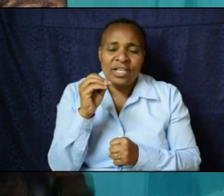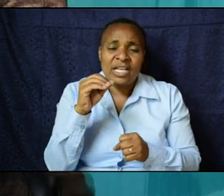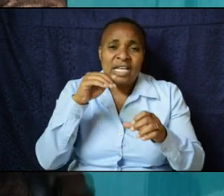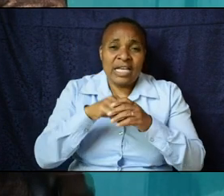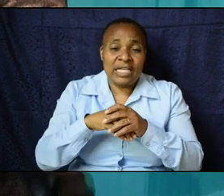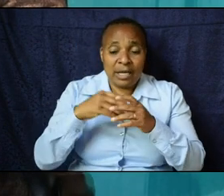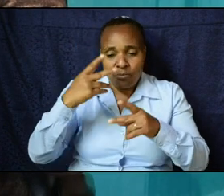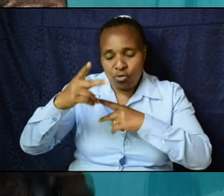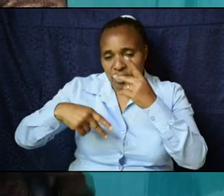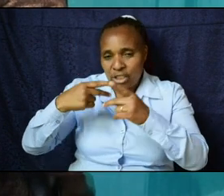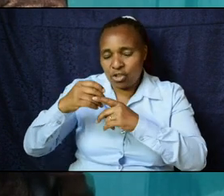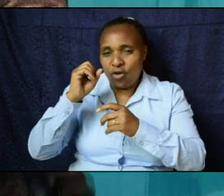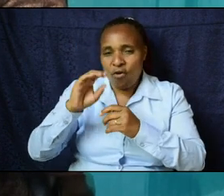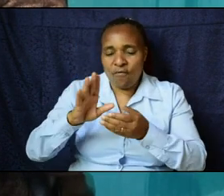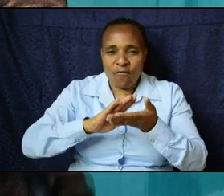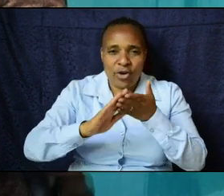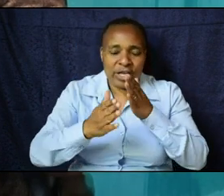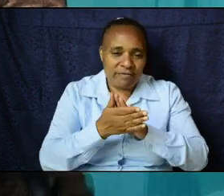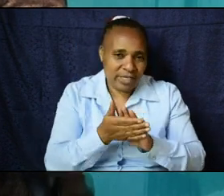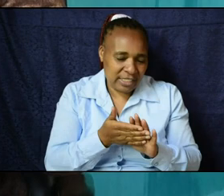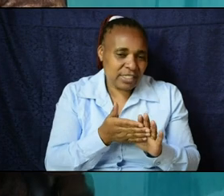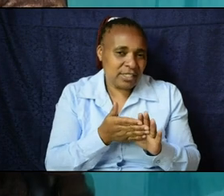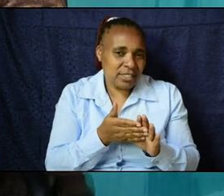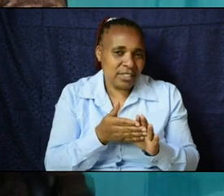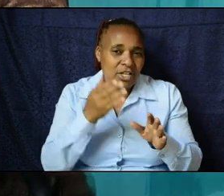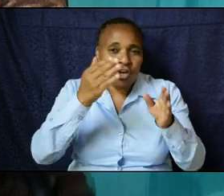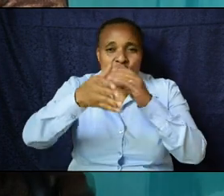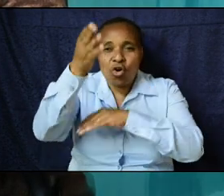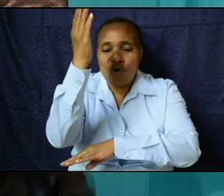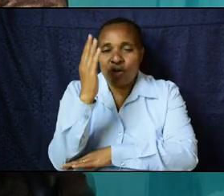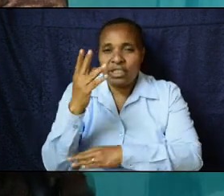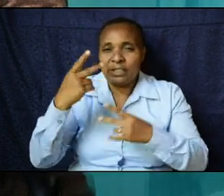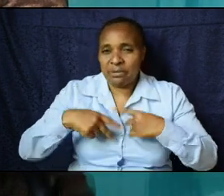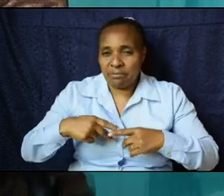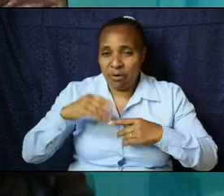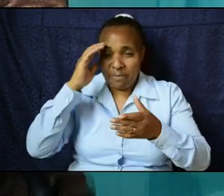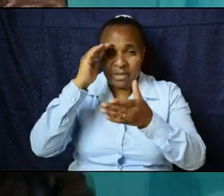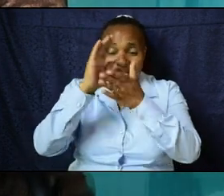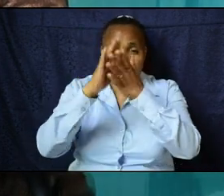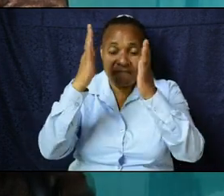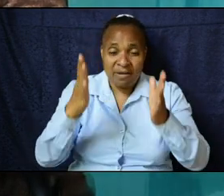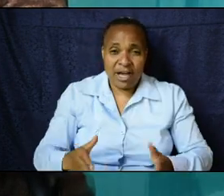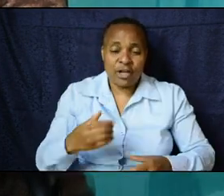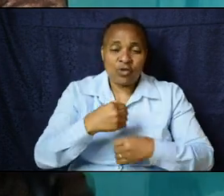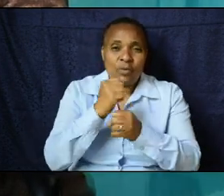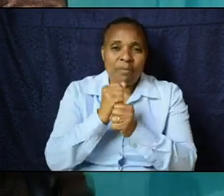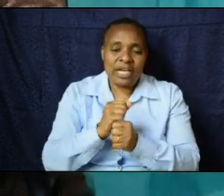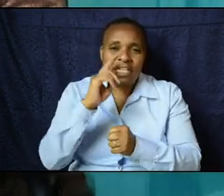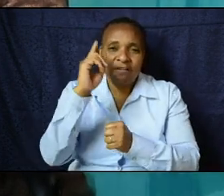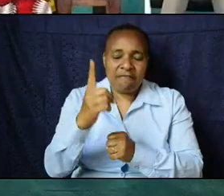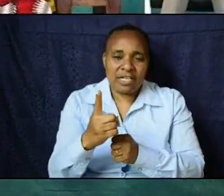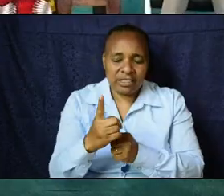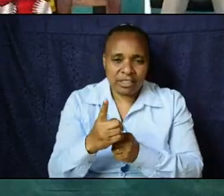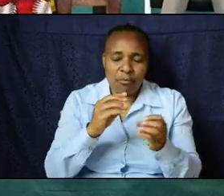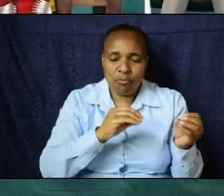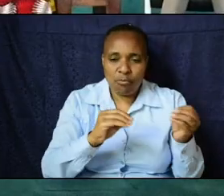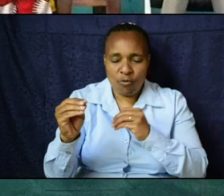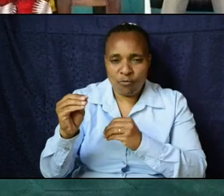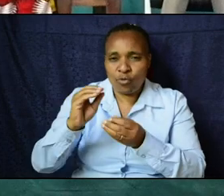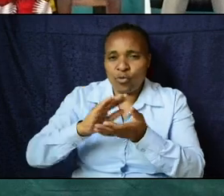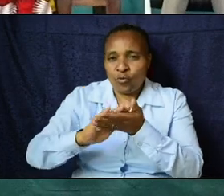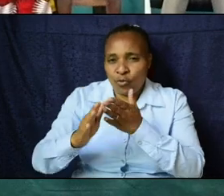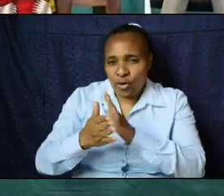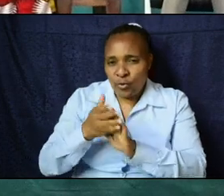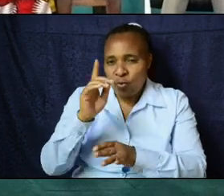in the process of reconciliation, in the process of forgiveness, it is God's people, it's the believer to make the first move towards forgiveness.